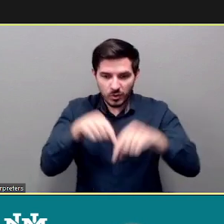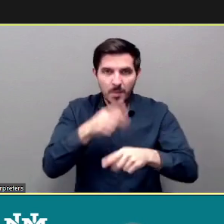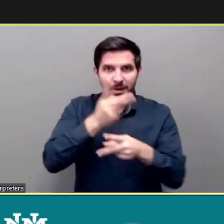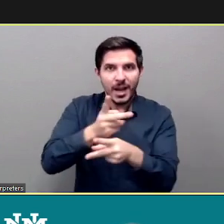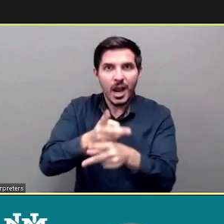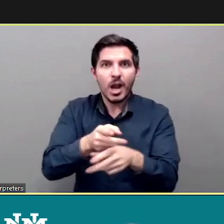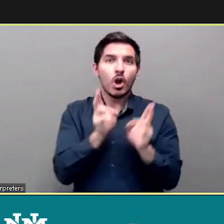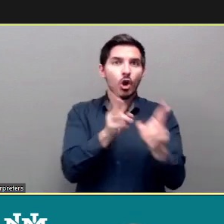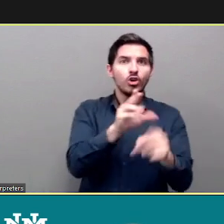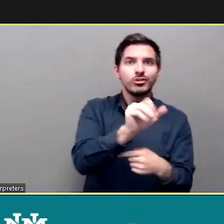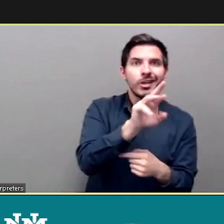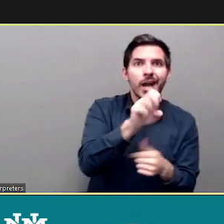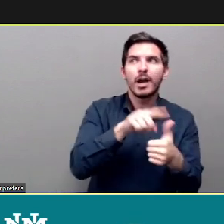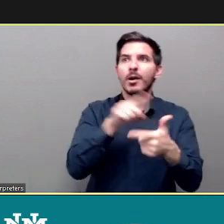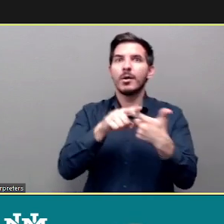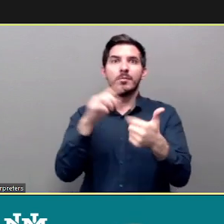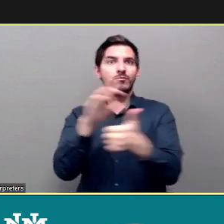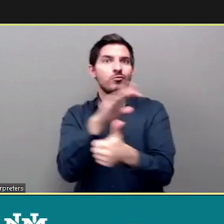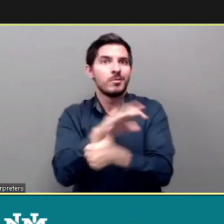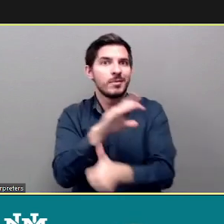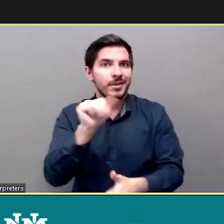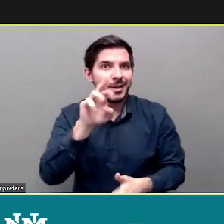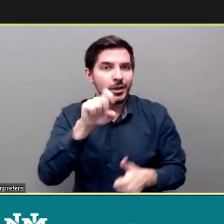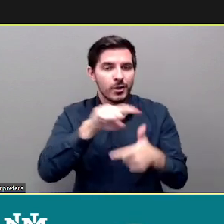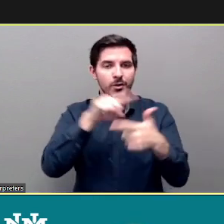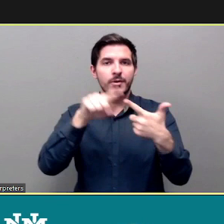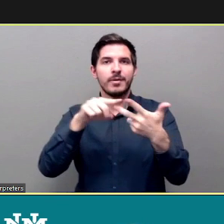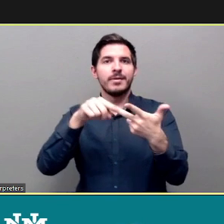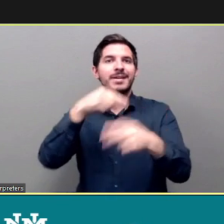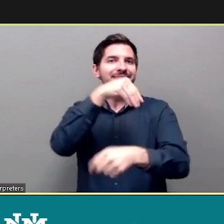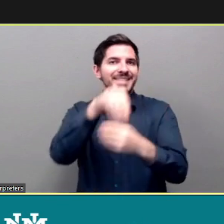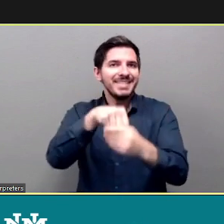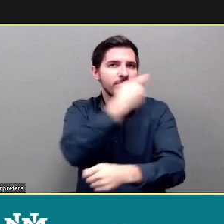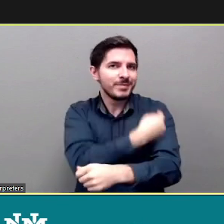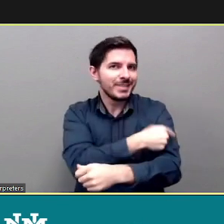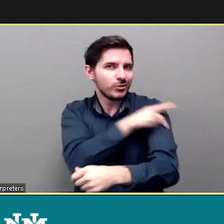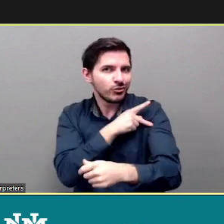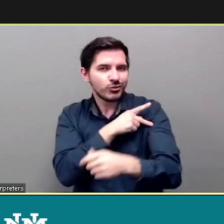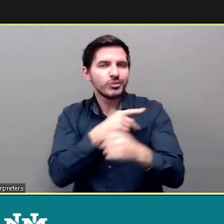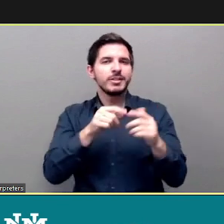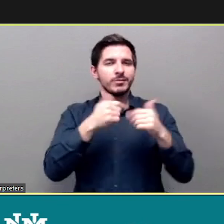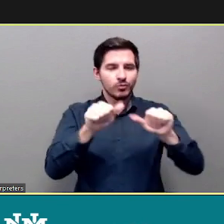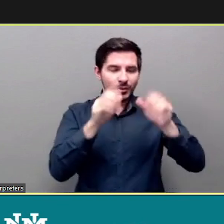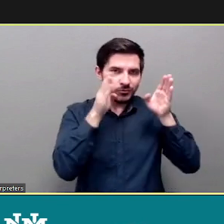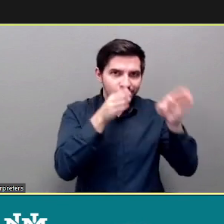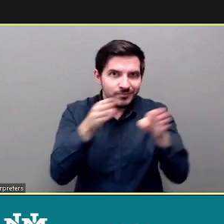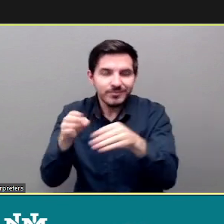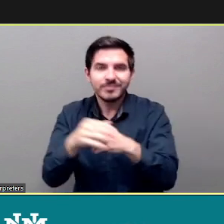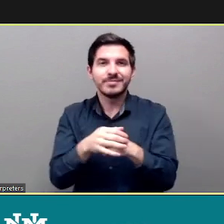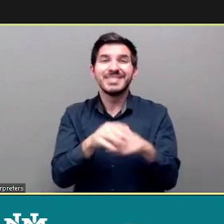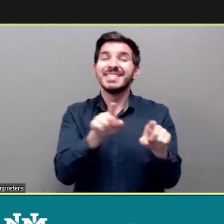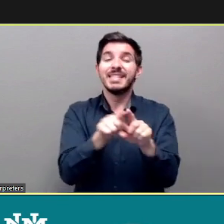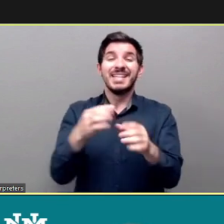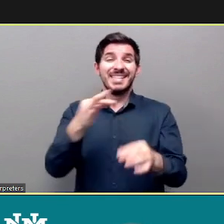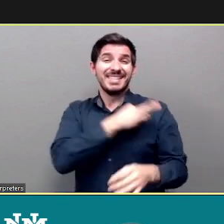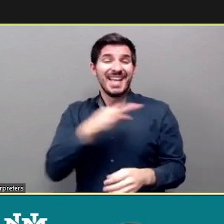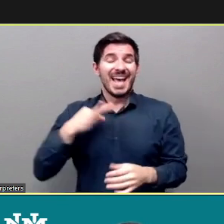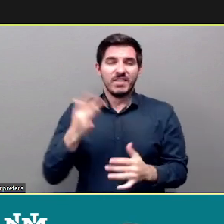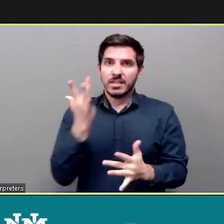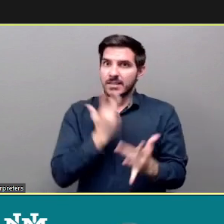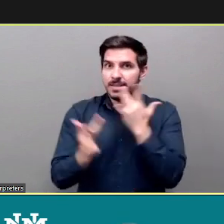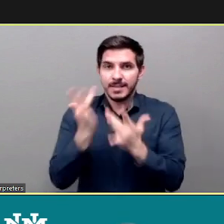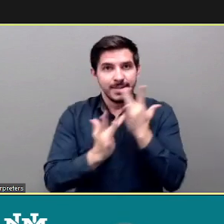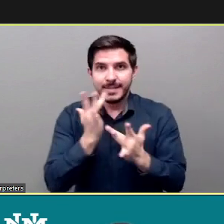clinics, our primary care clinics, or inpatient areas. We continue to be impacted by staffing. Nursing, any